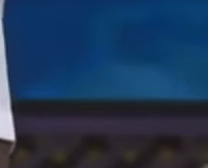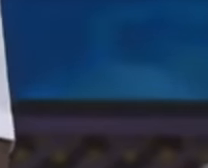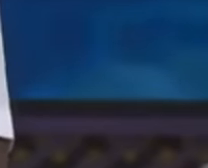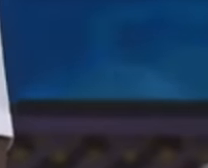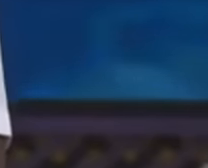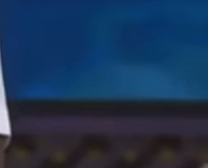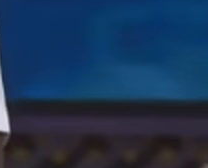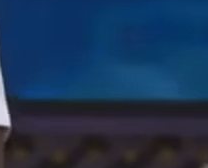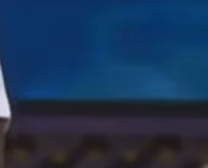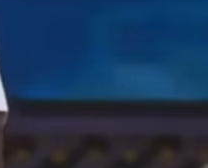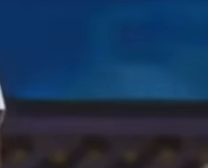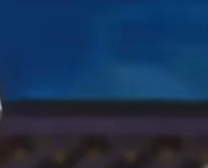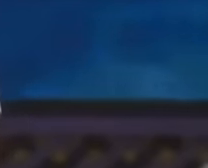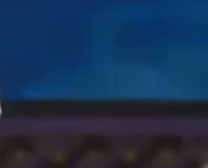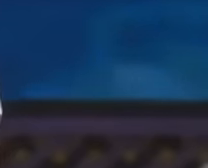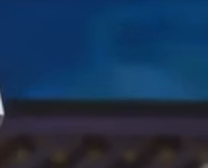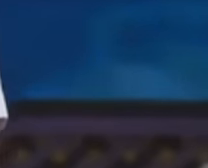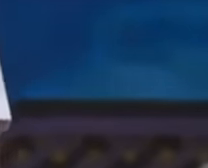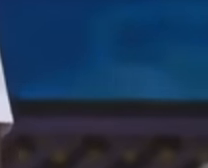and lay hands on anyone